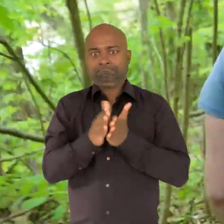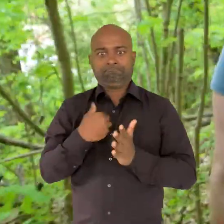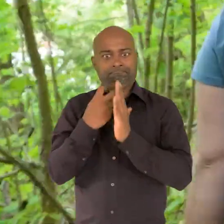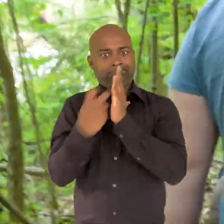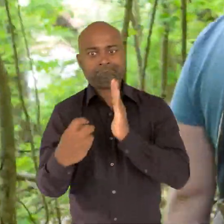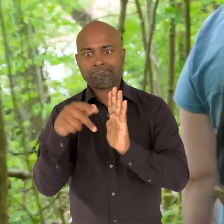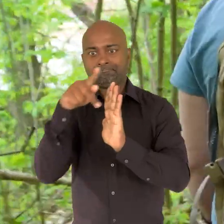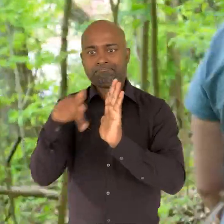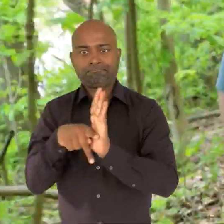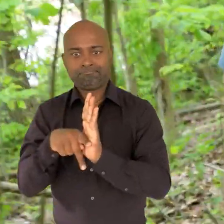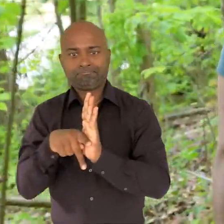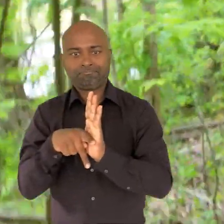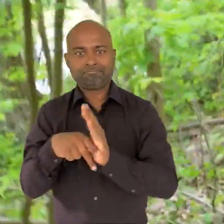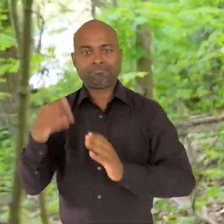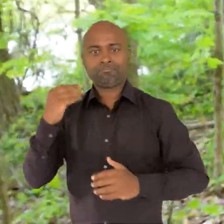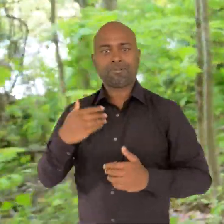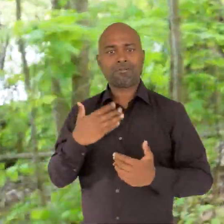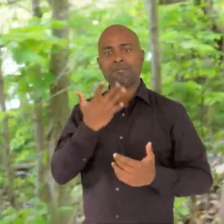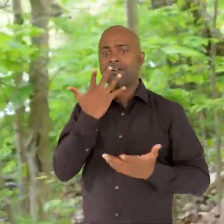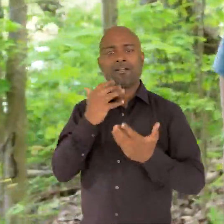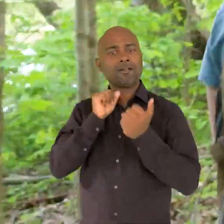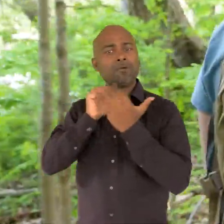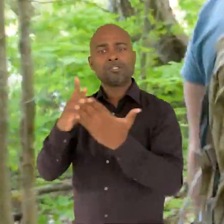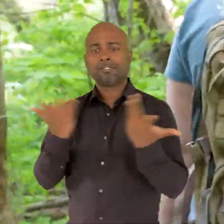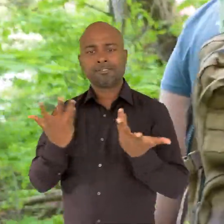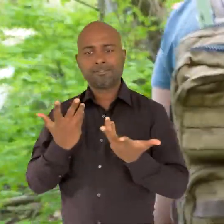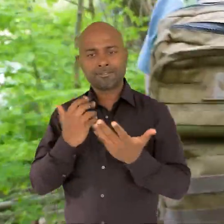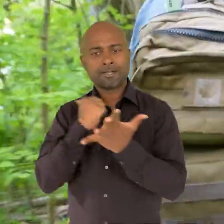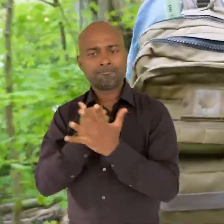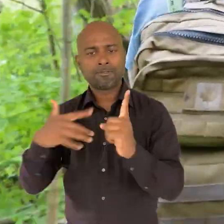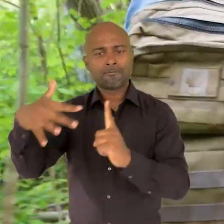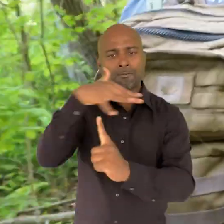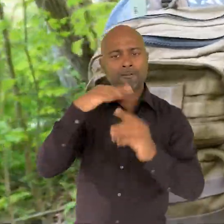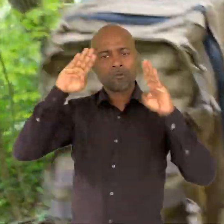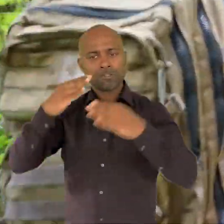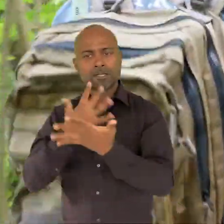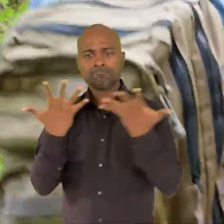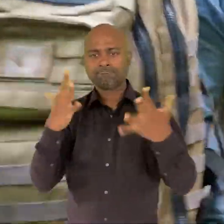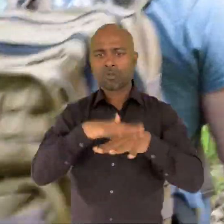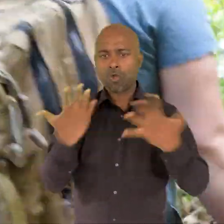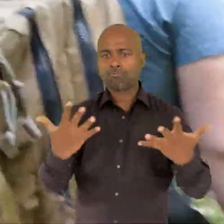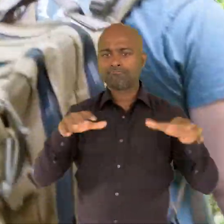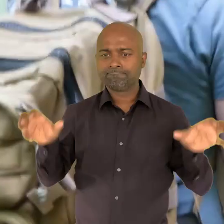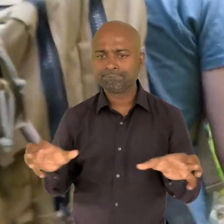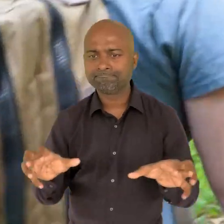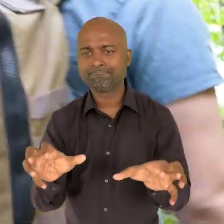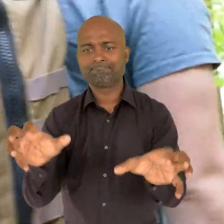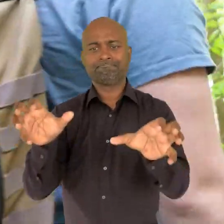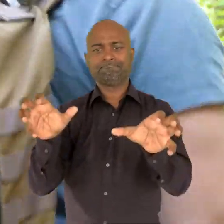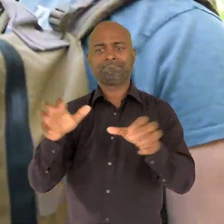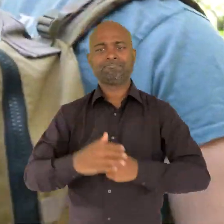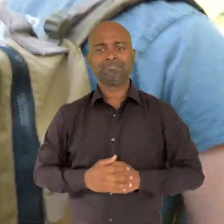interested in that, so this has been my approach to helping with the environment, is focusing